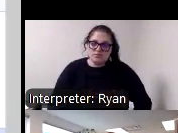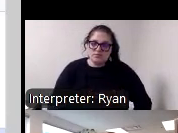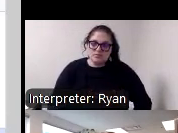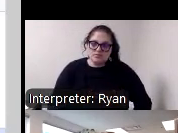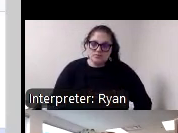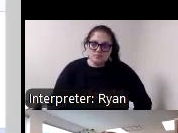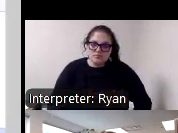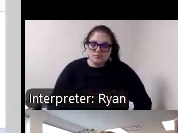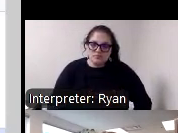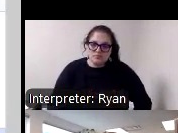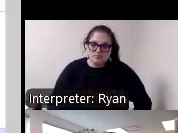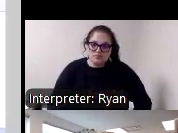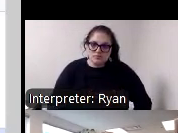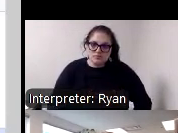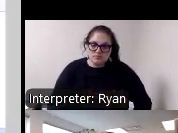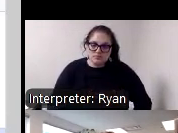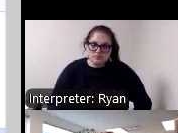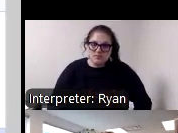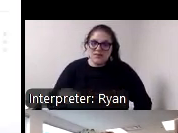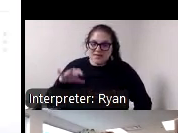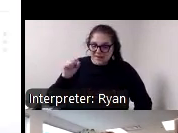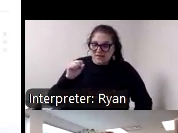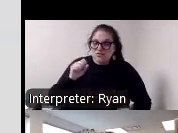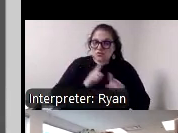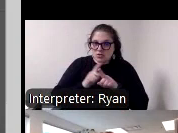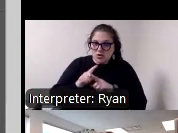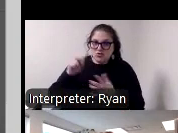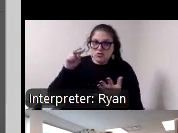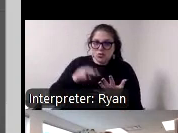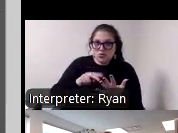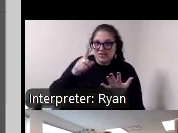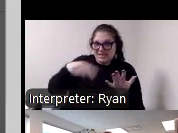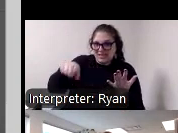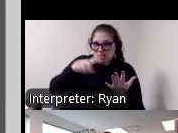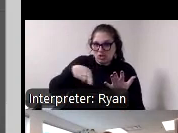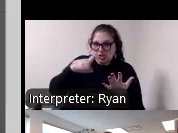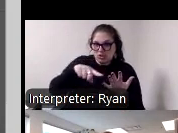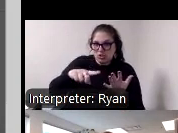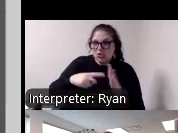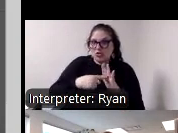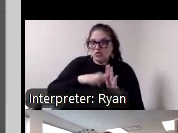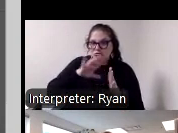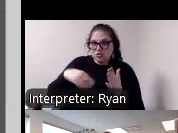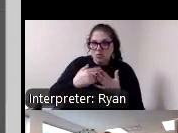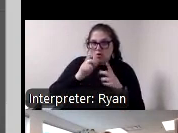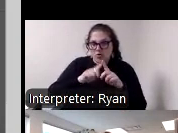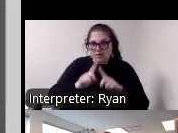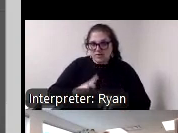Where it says lookup. Yes, I believe so. You can also look them up right in here. See, it'll have all sorts of